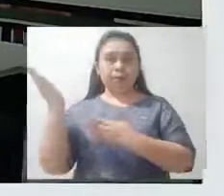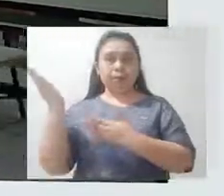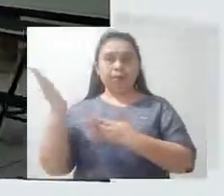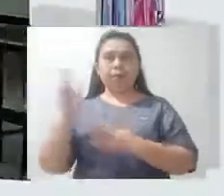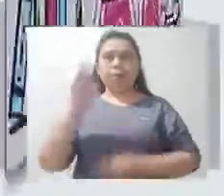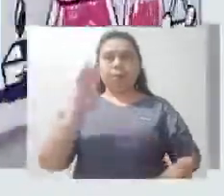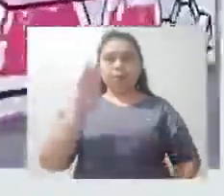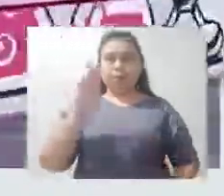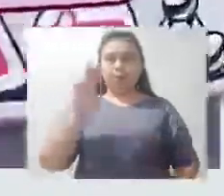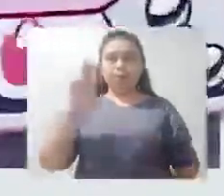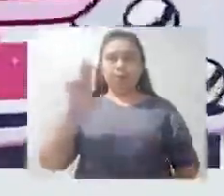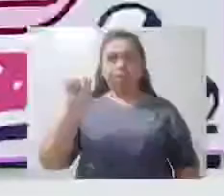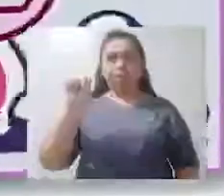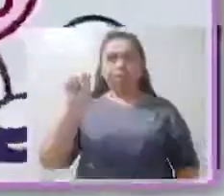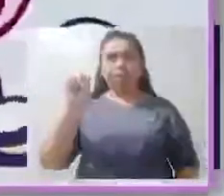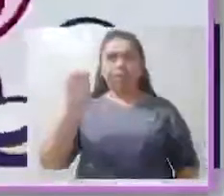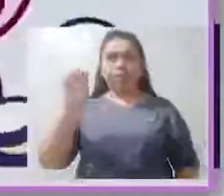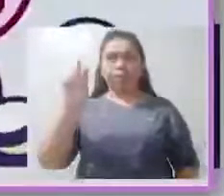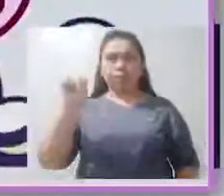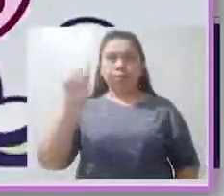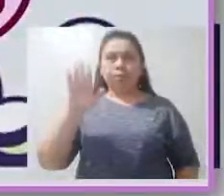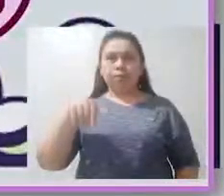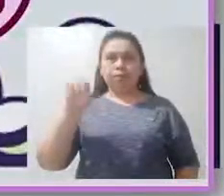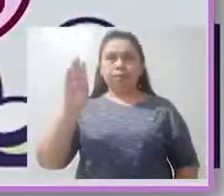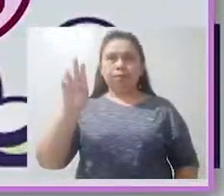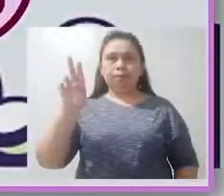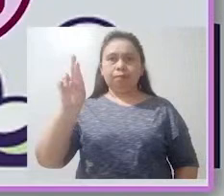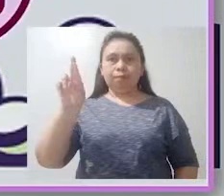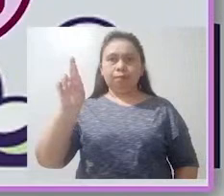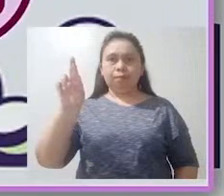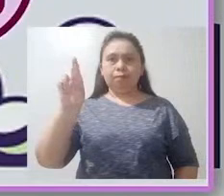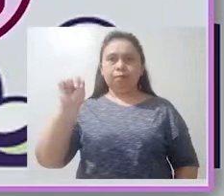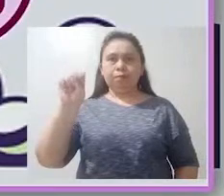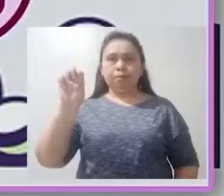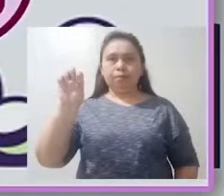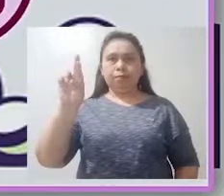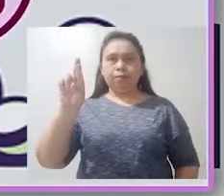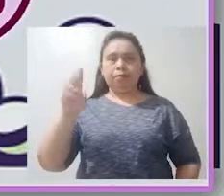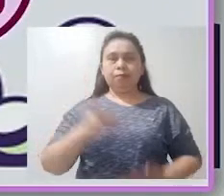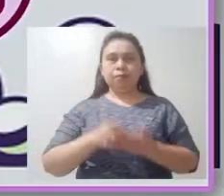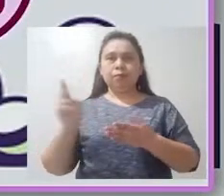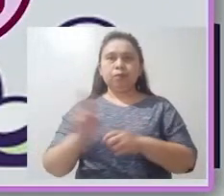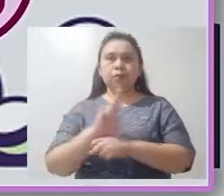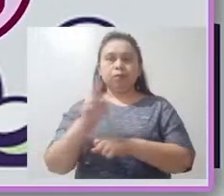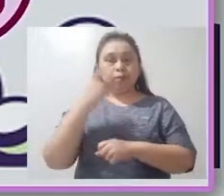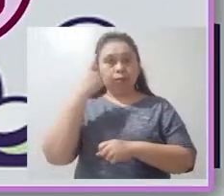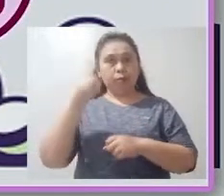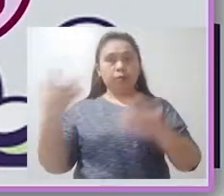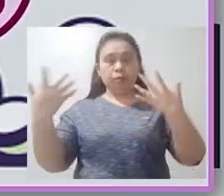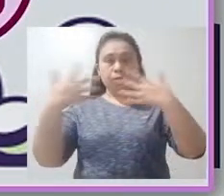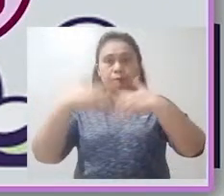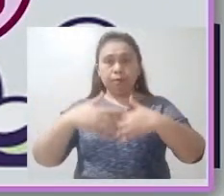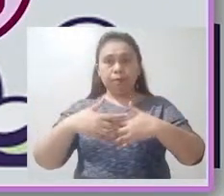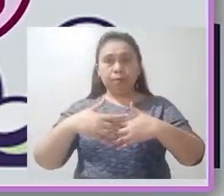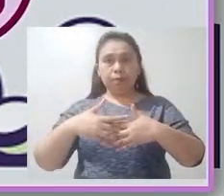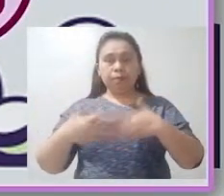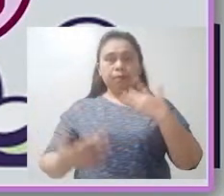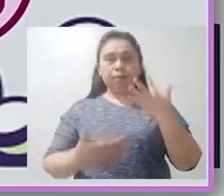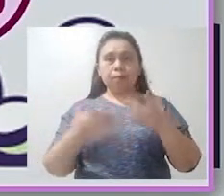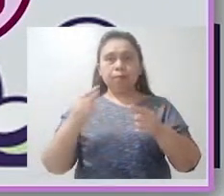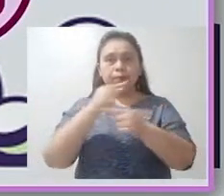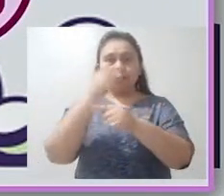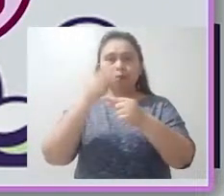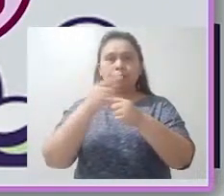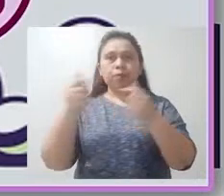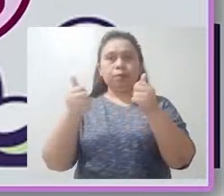This one is called a Bunsen burner. It is a device used for combining flammable